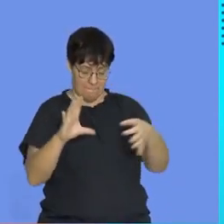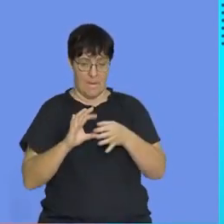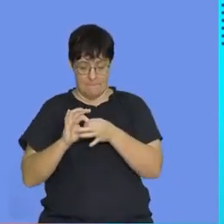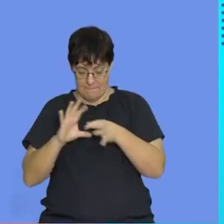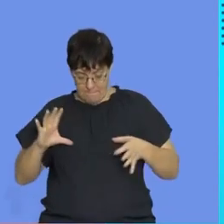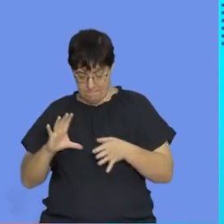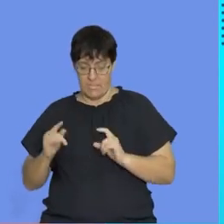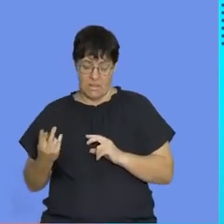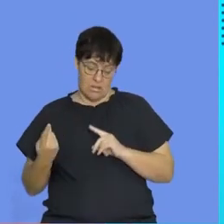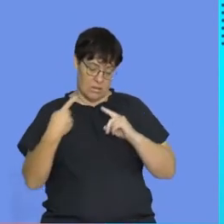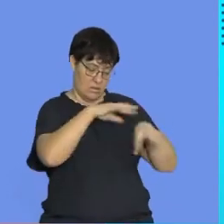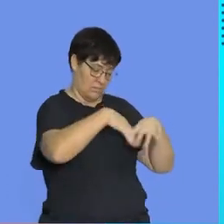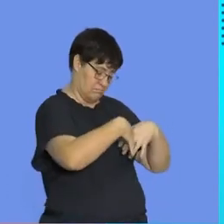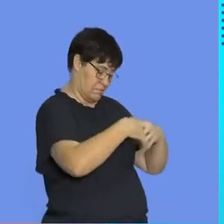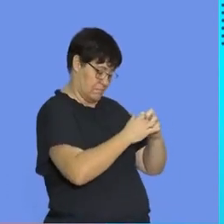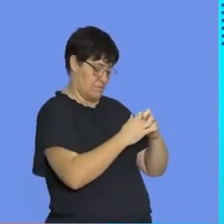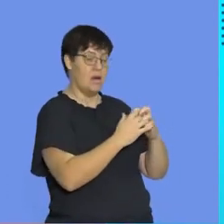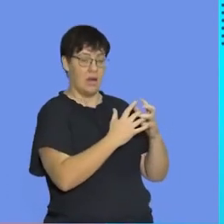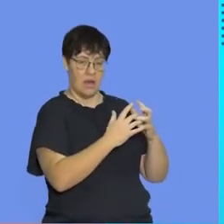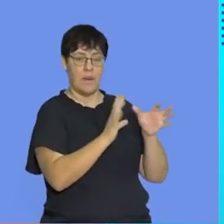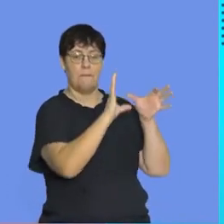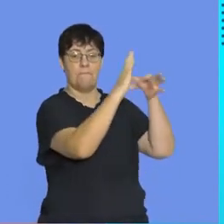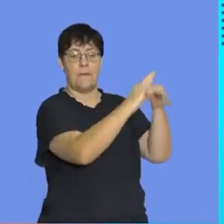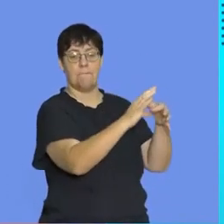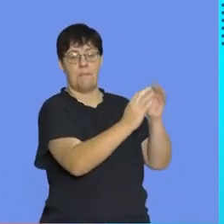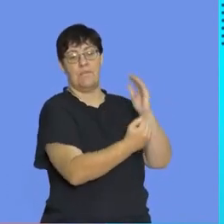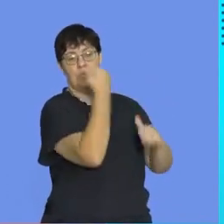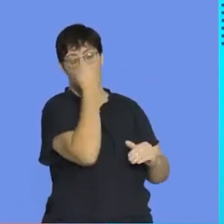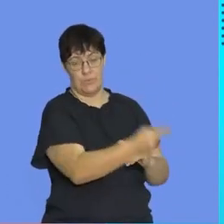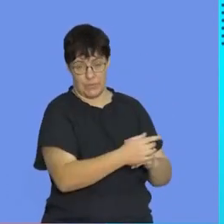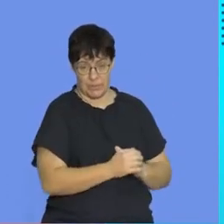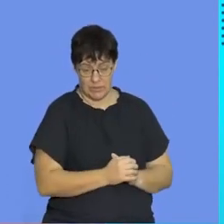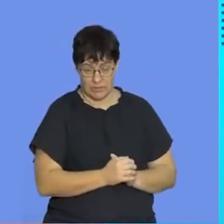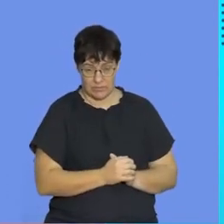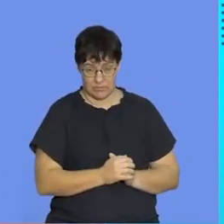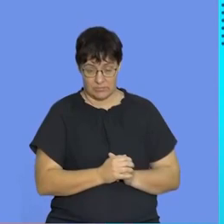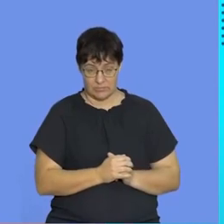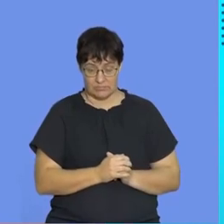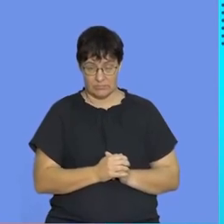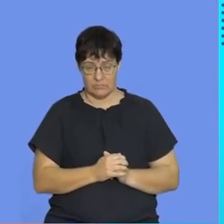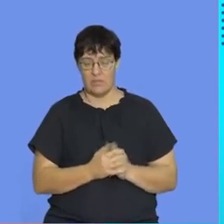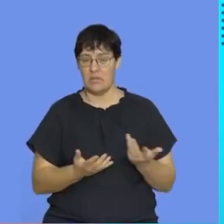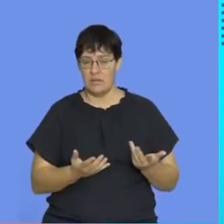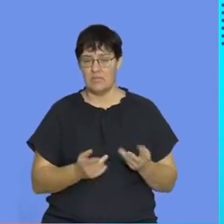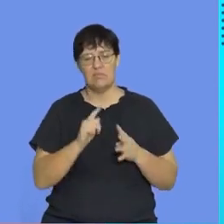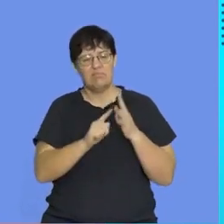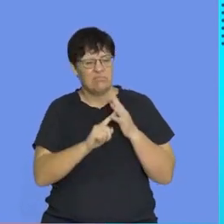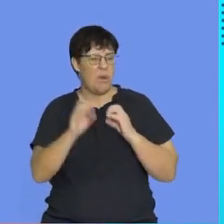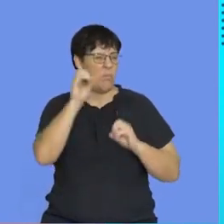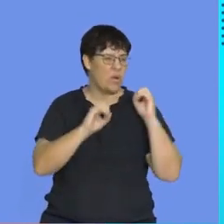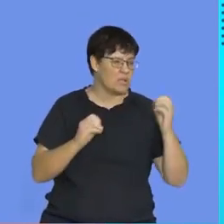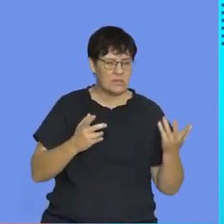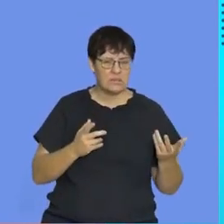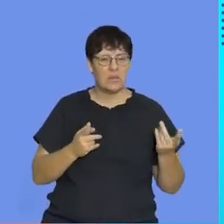be breaking down of atoms of an element, ions of an ionic compounds, it could be also molecules of